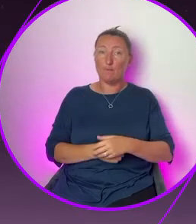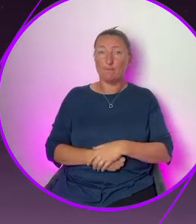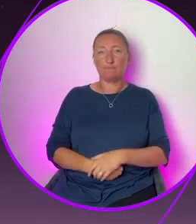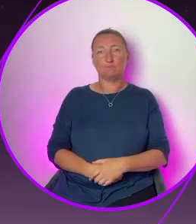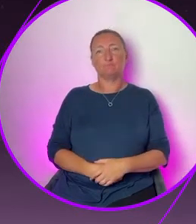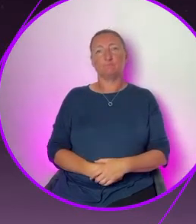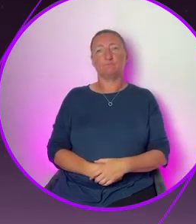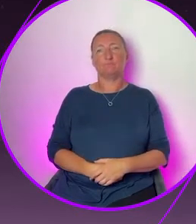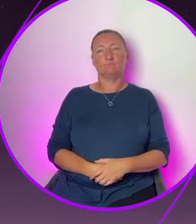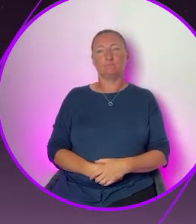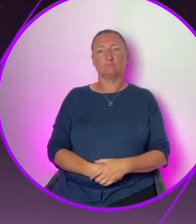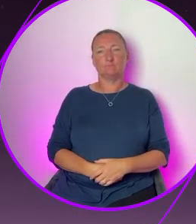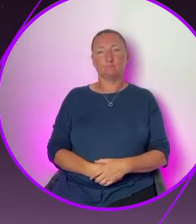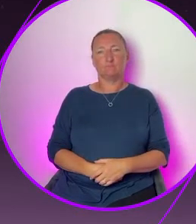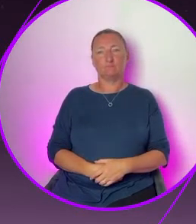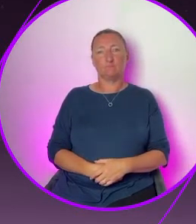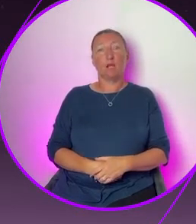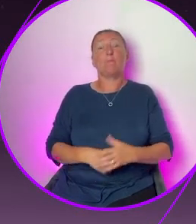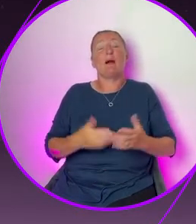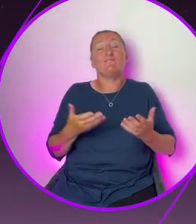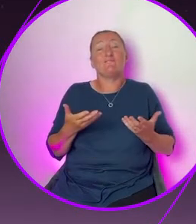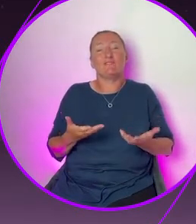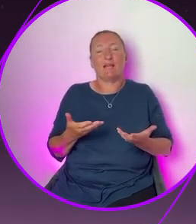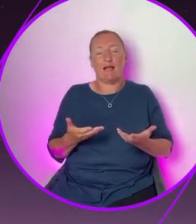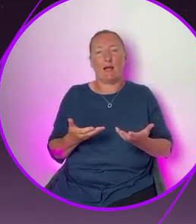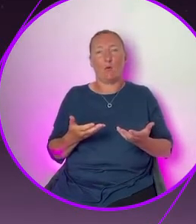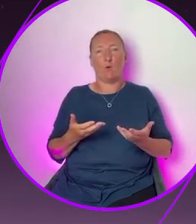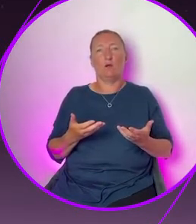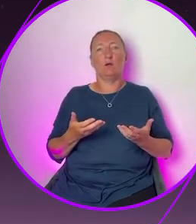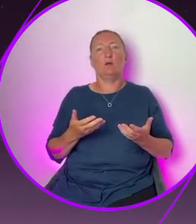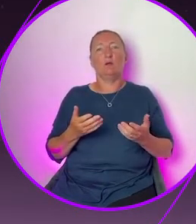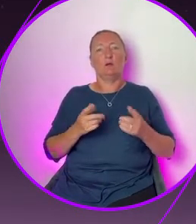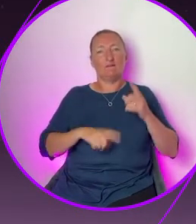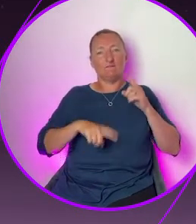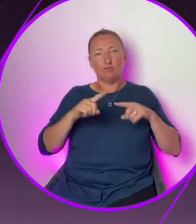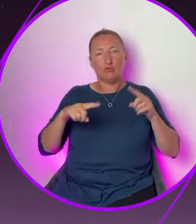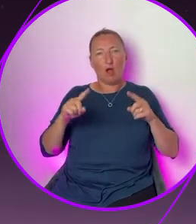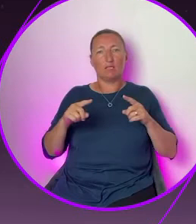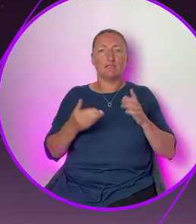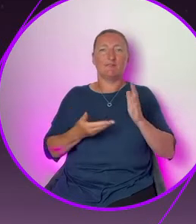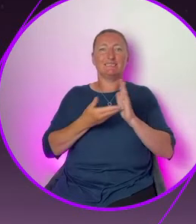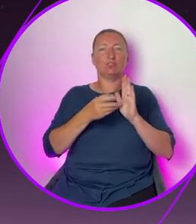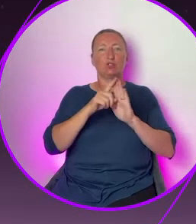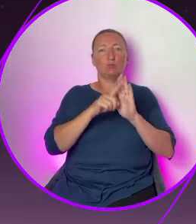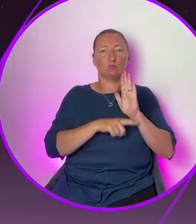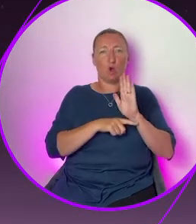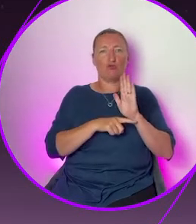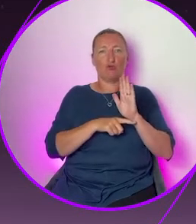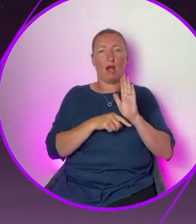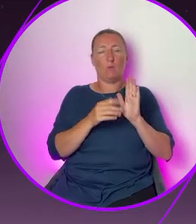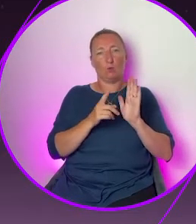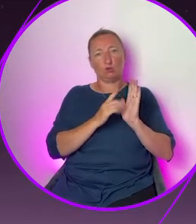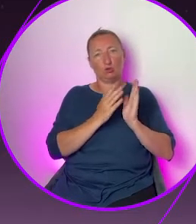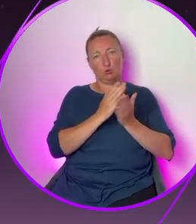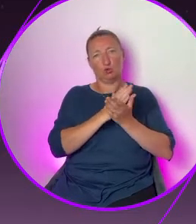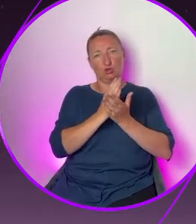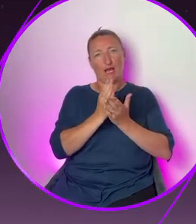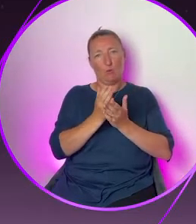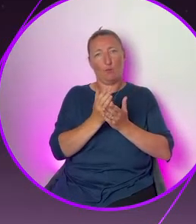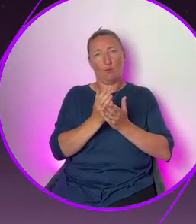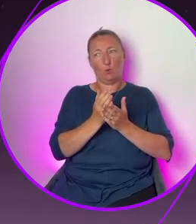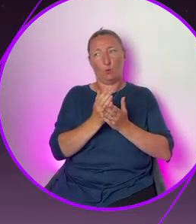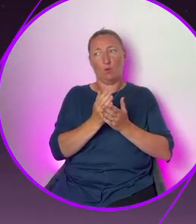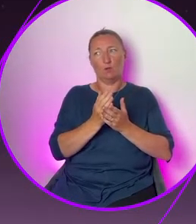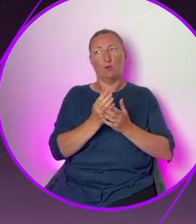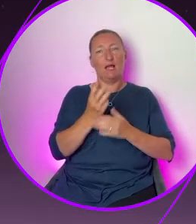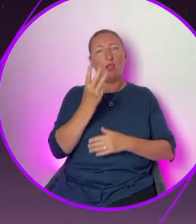meantime, the short term, in the short term, there is a variety of additional program that we'd really like to share with you that's taking place in